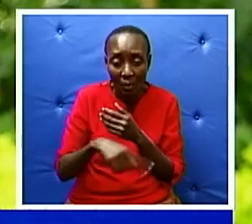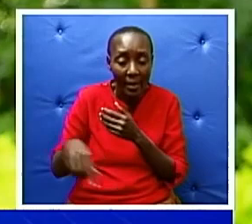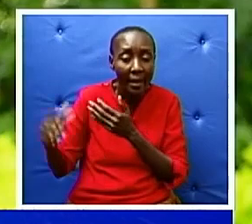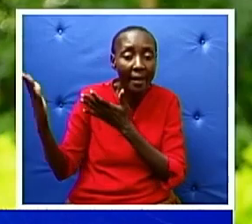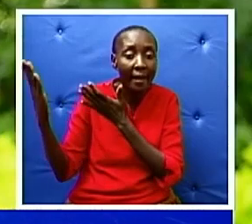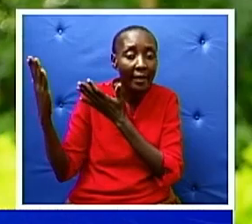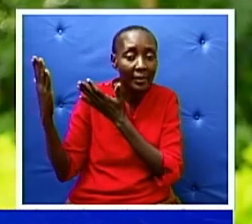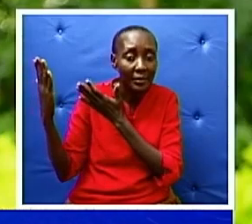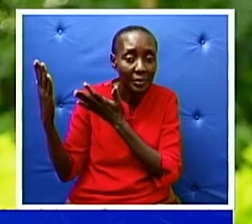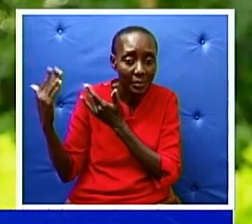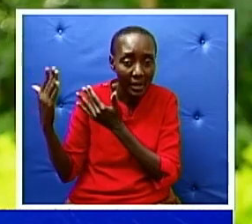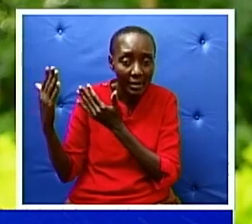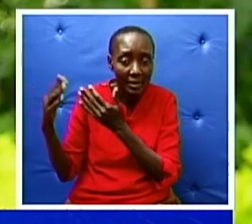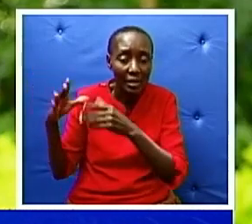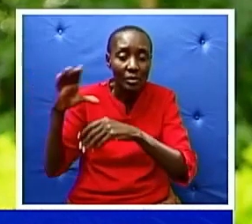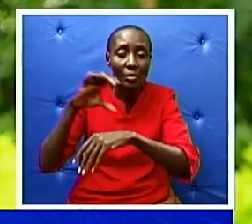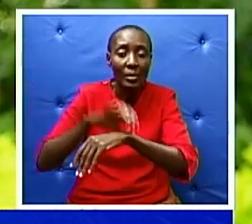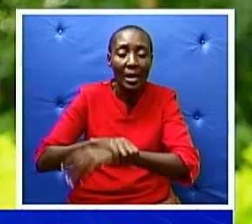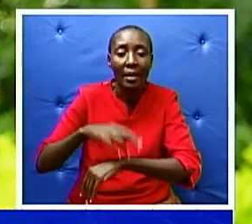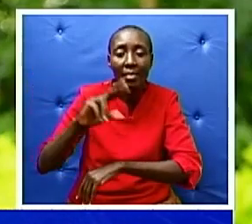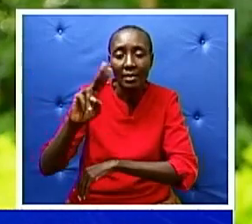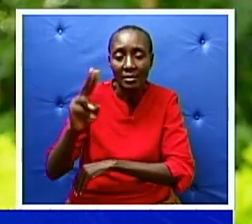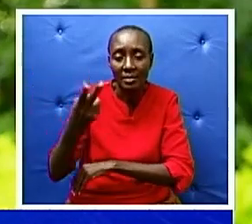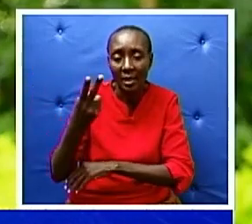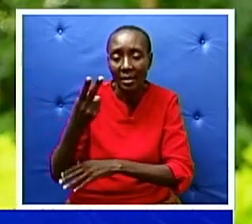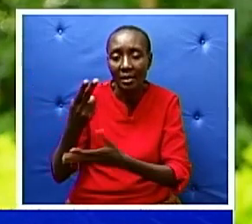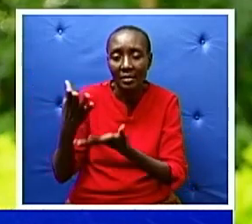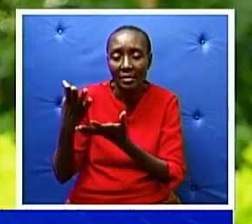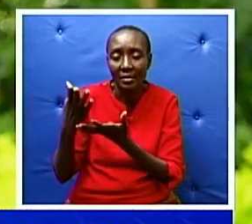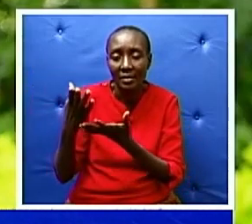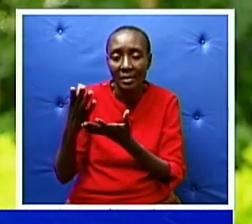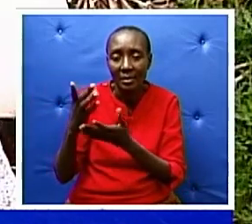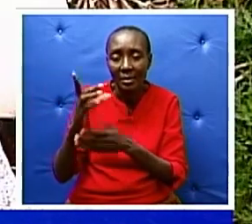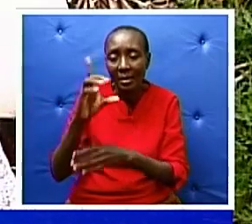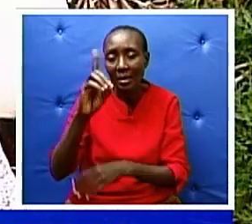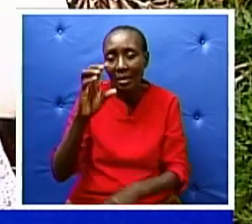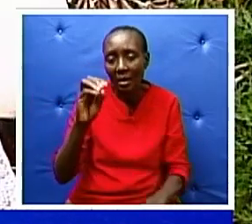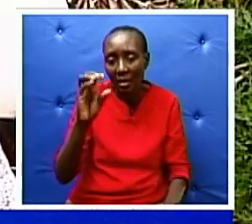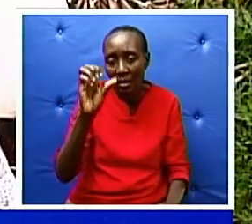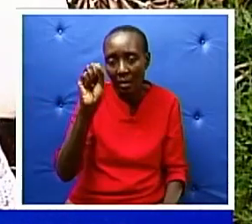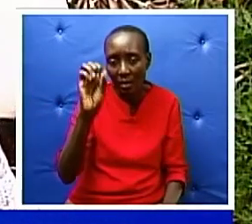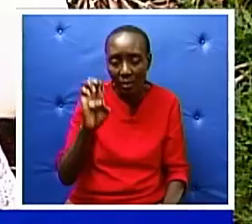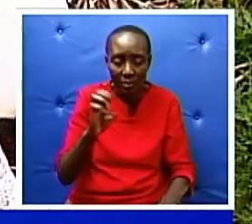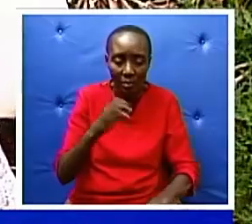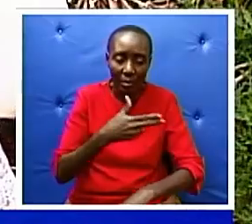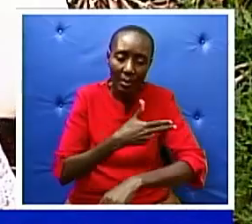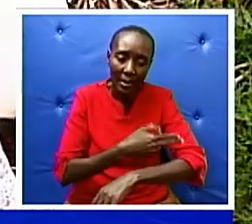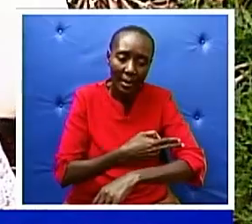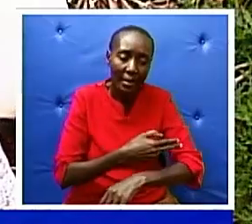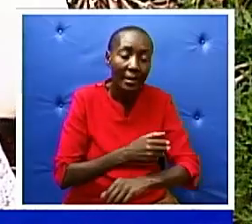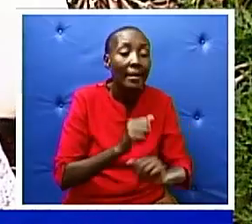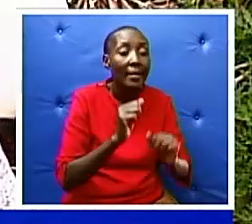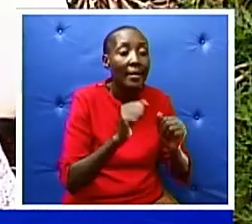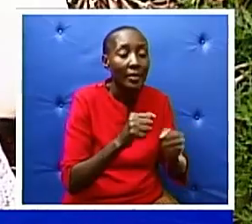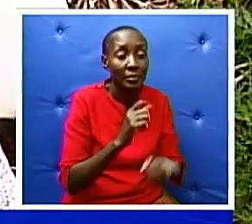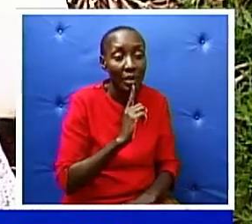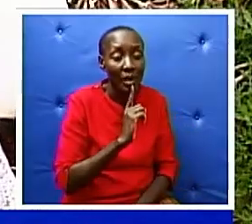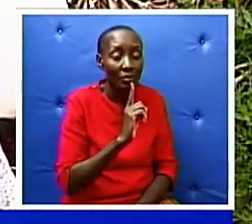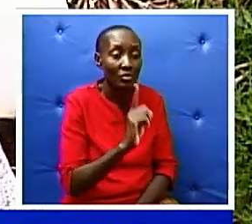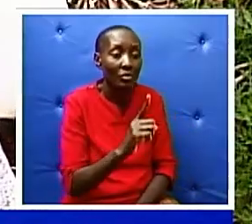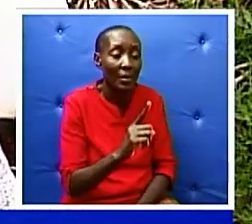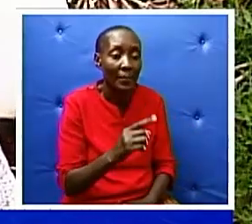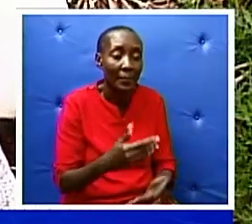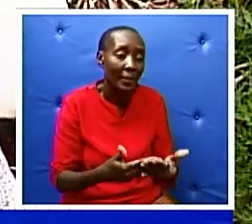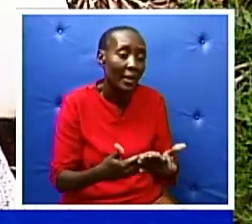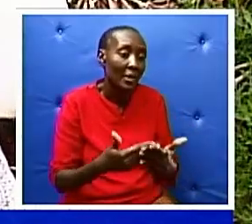second round of the vaccine? In terms of receiving, I'm pretty sure that one will happen. We had skeptics